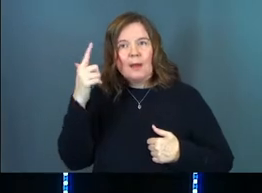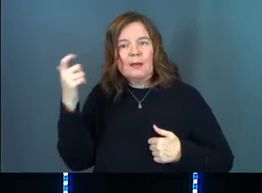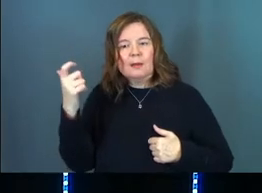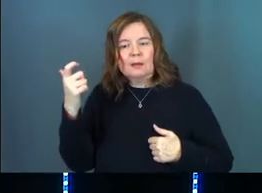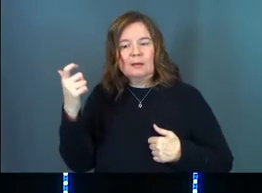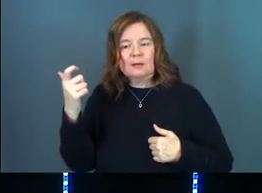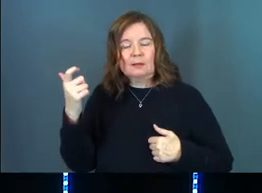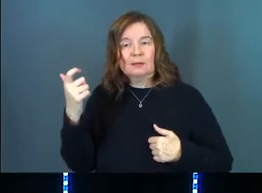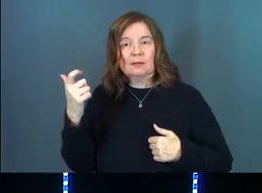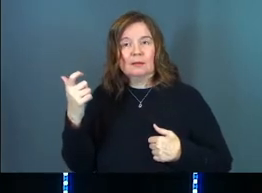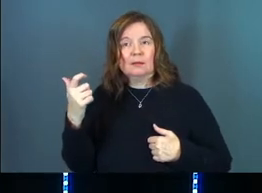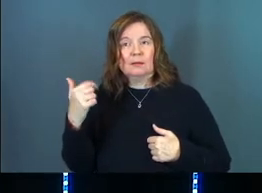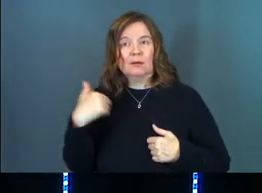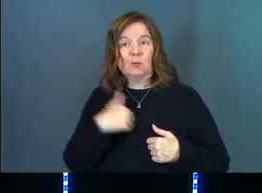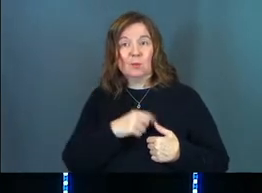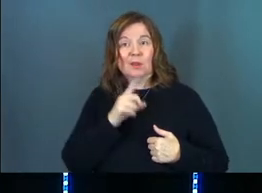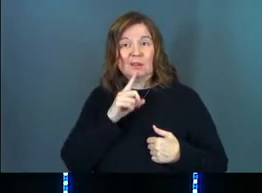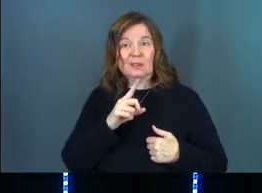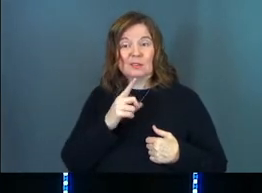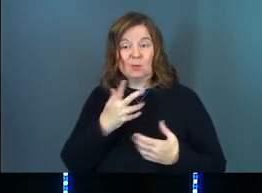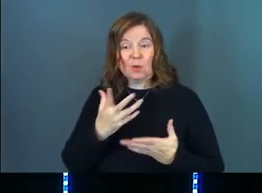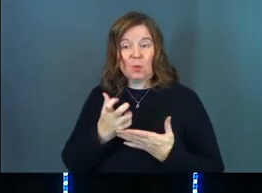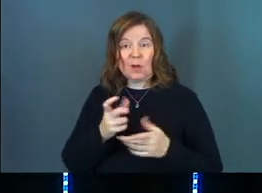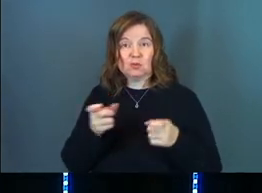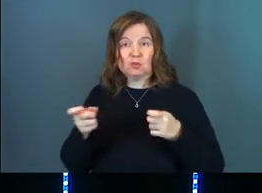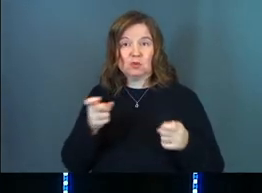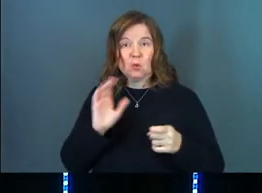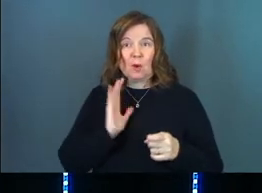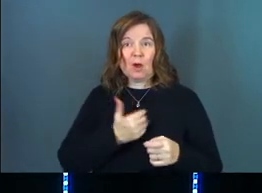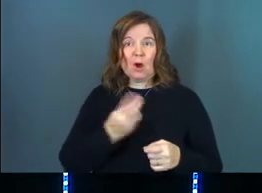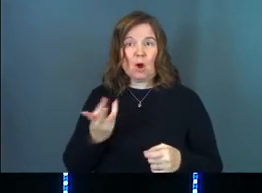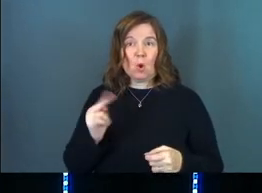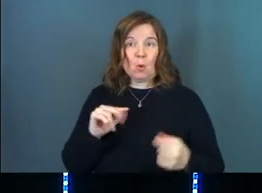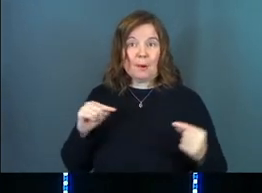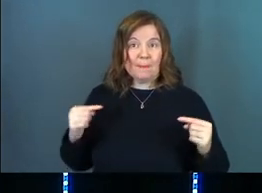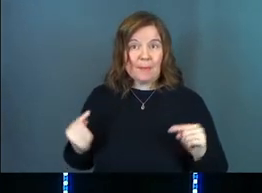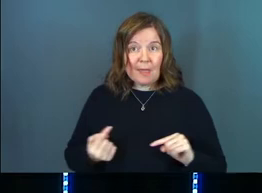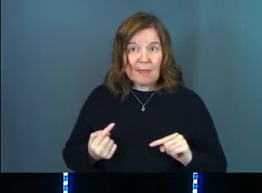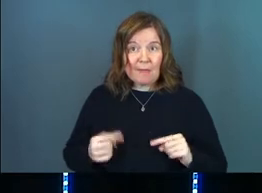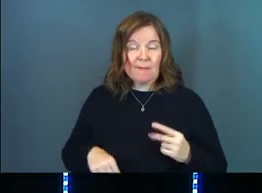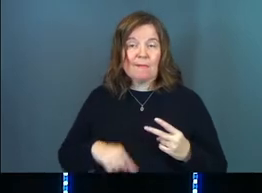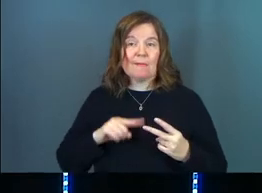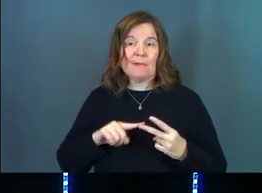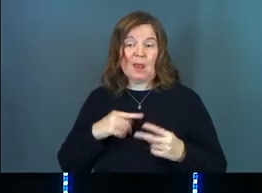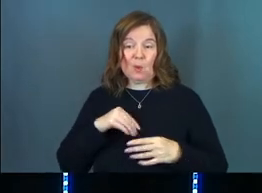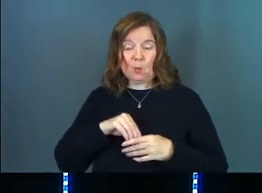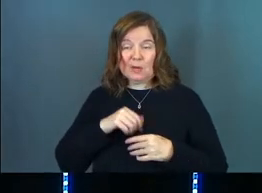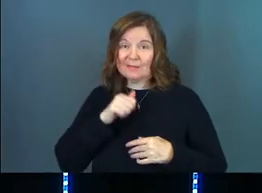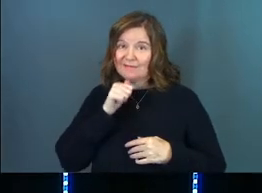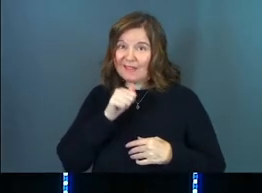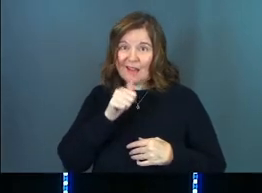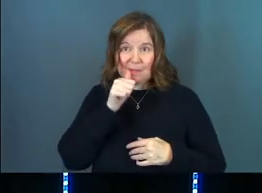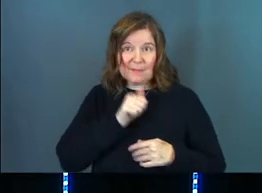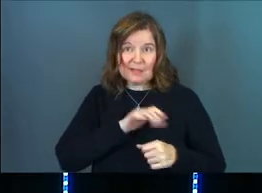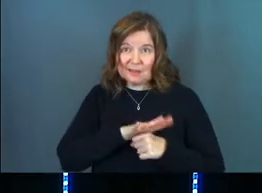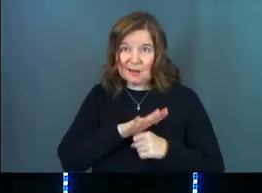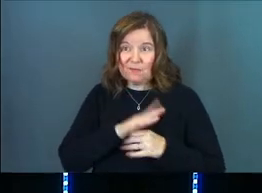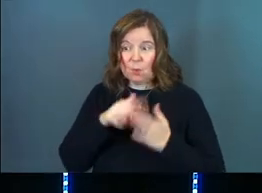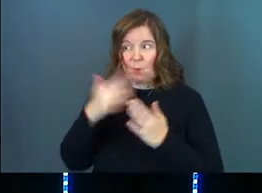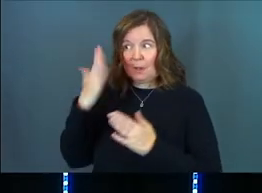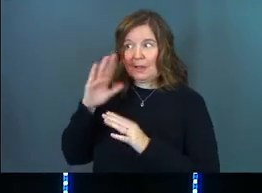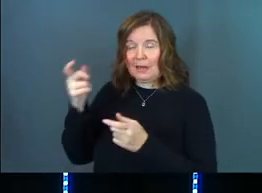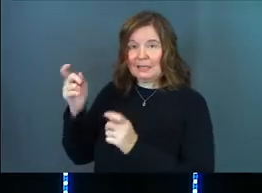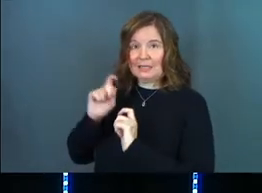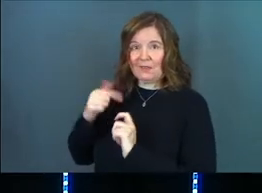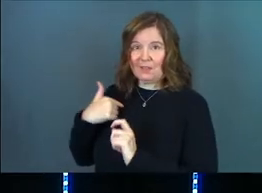at the enemies in our life is because we desire to control our own pain and we are impatient with what